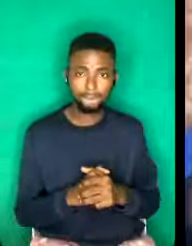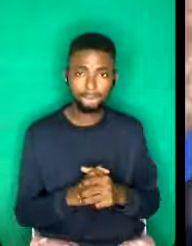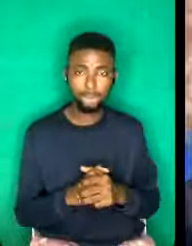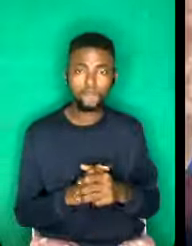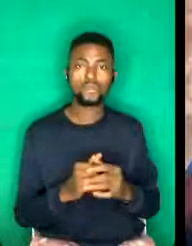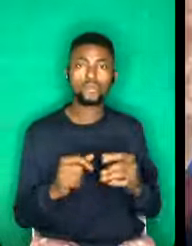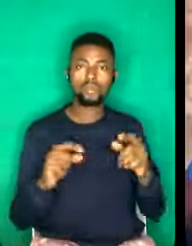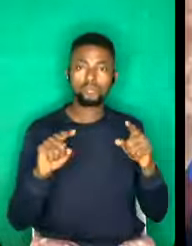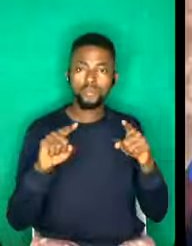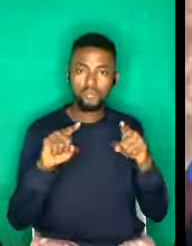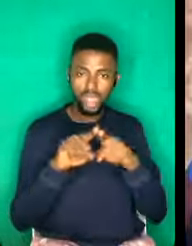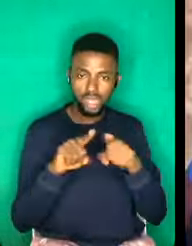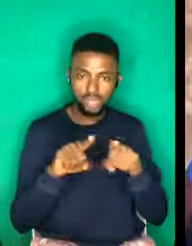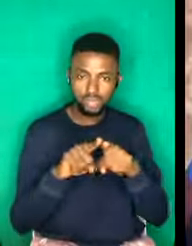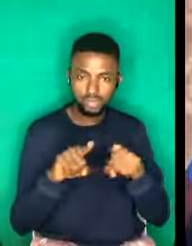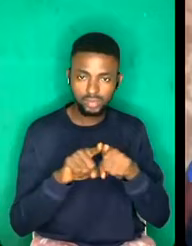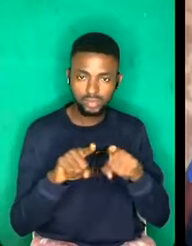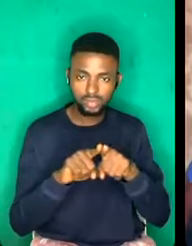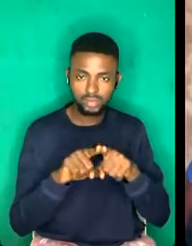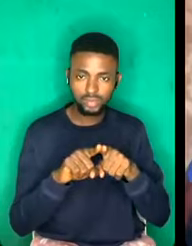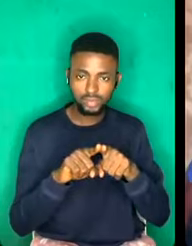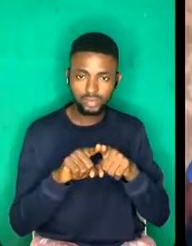also,